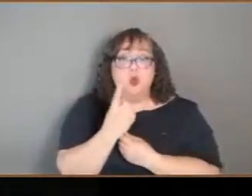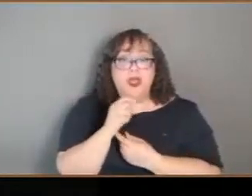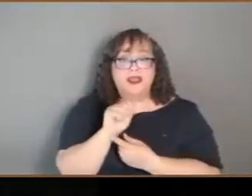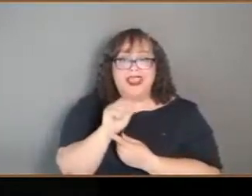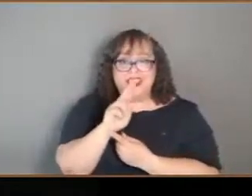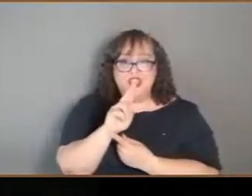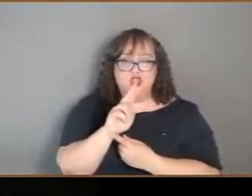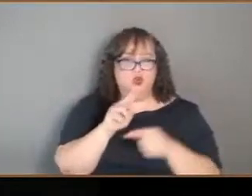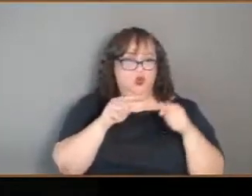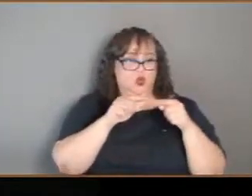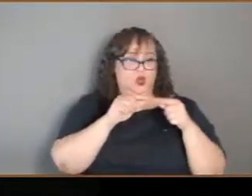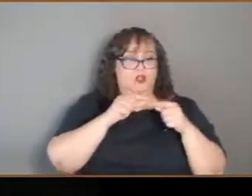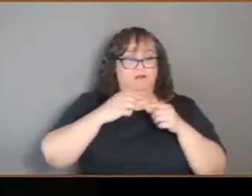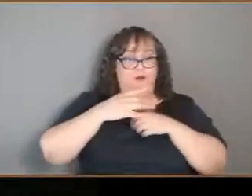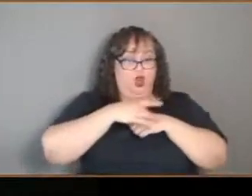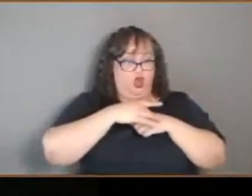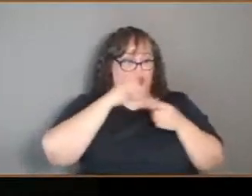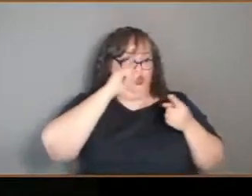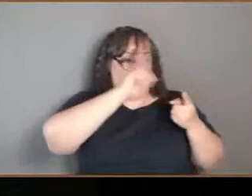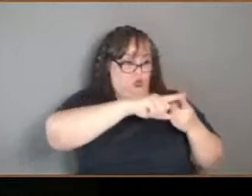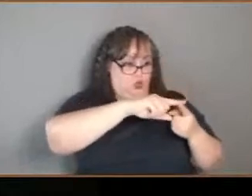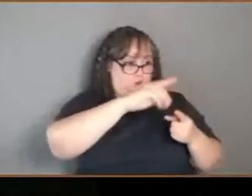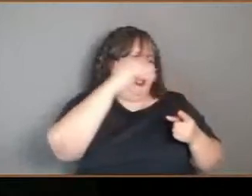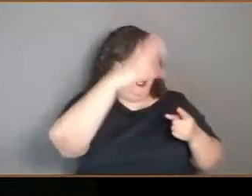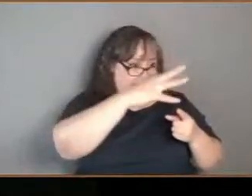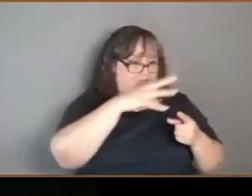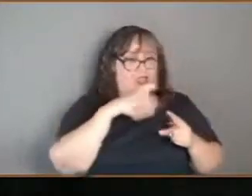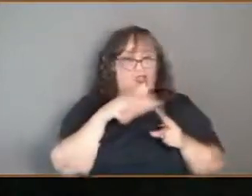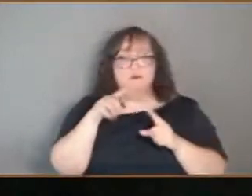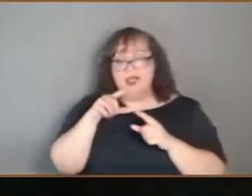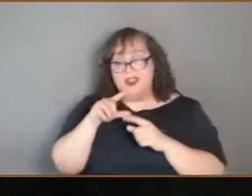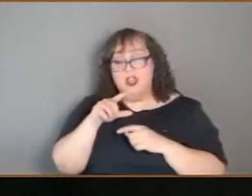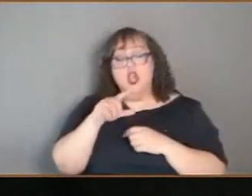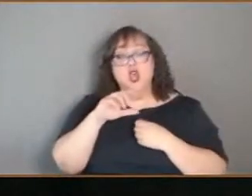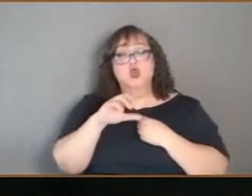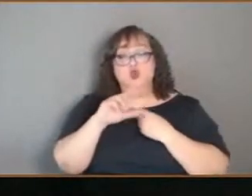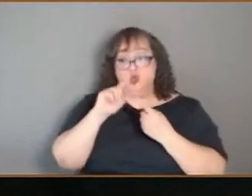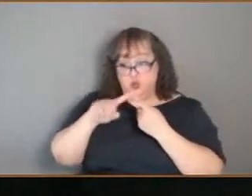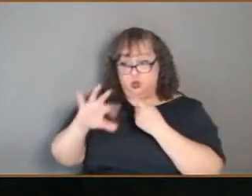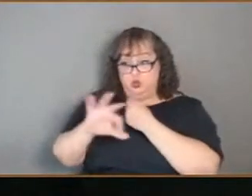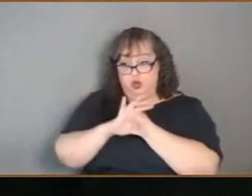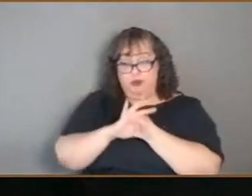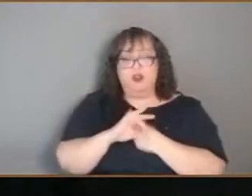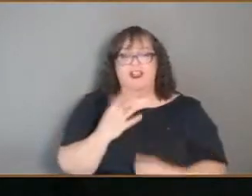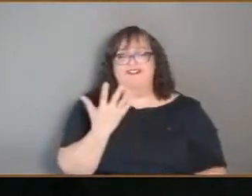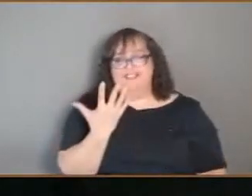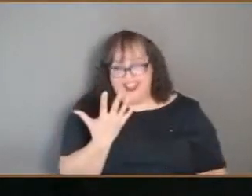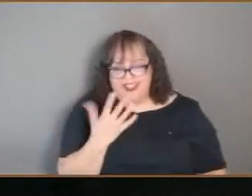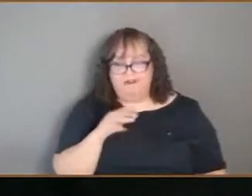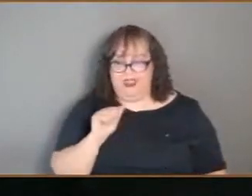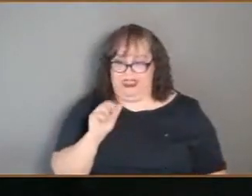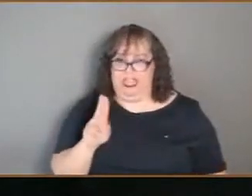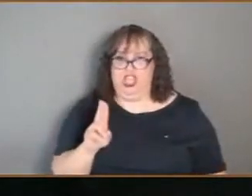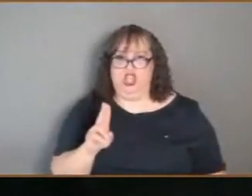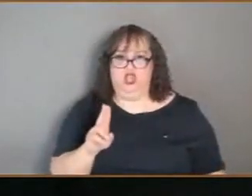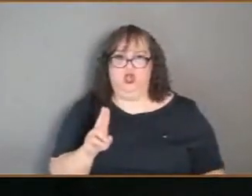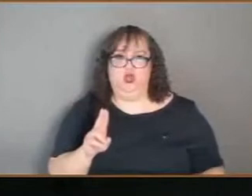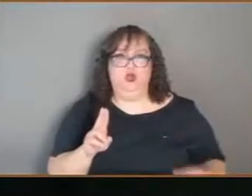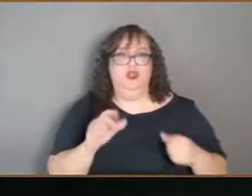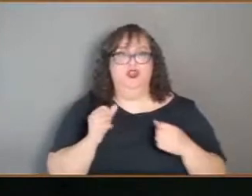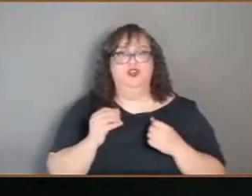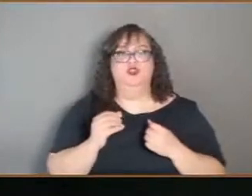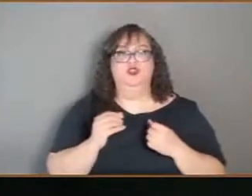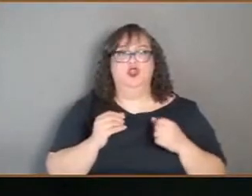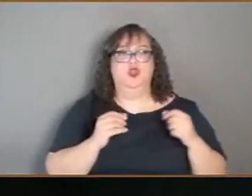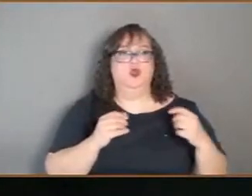far away the sun is, the asteroids are 5 times further from the Earth than we are. So we're a factor of 4 different, right? So a